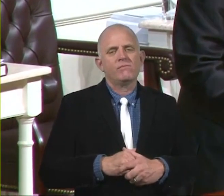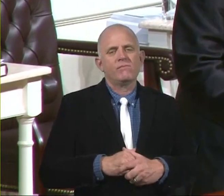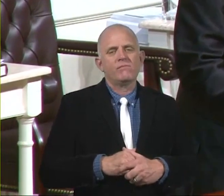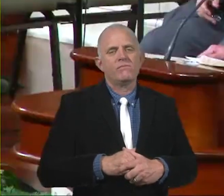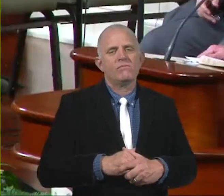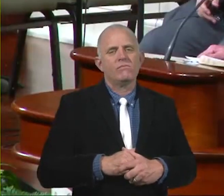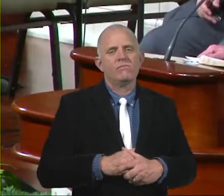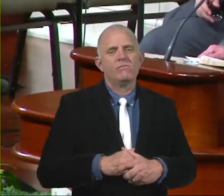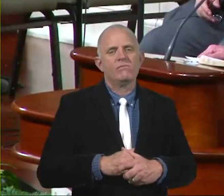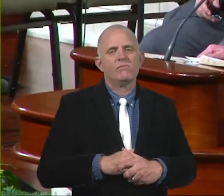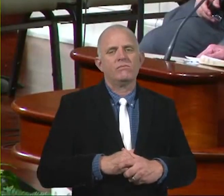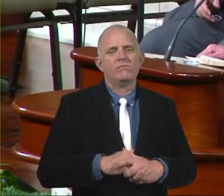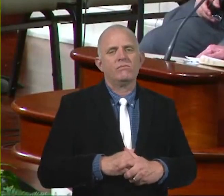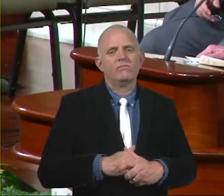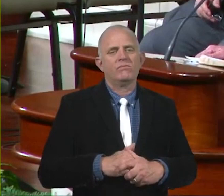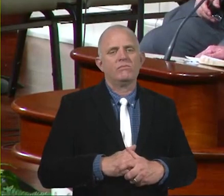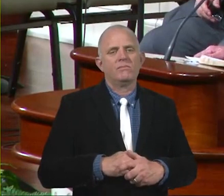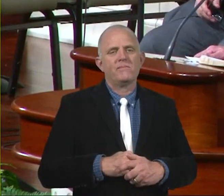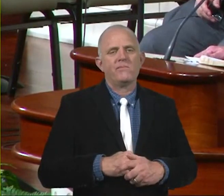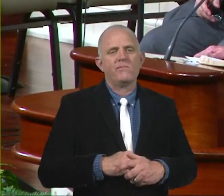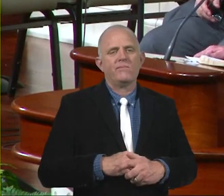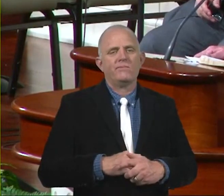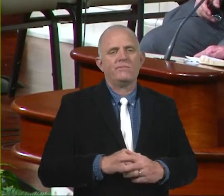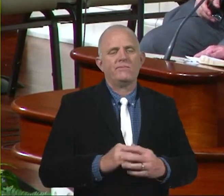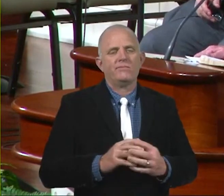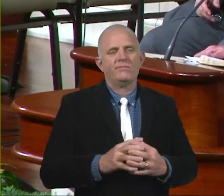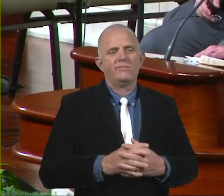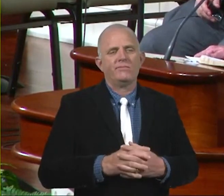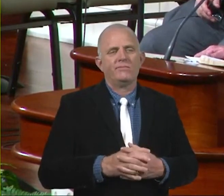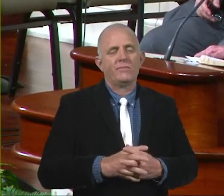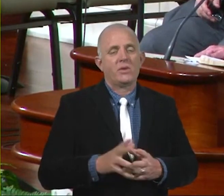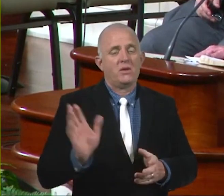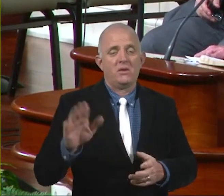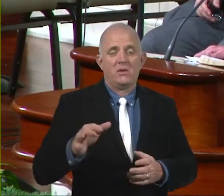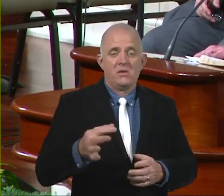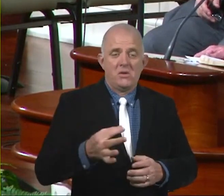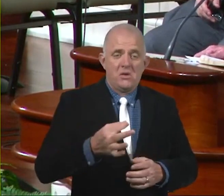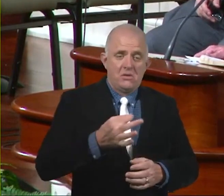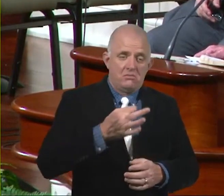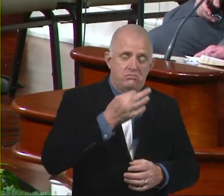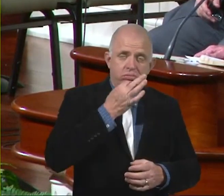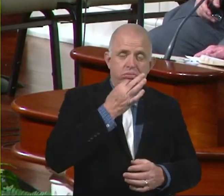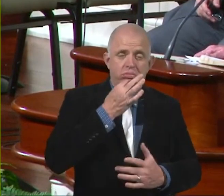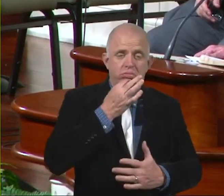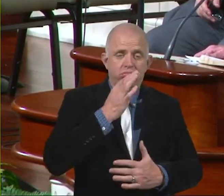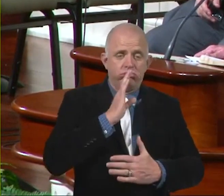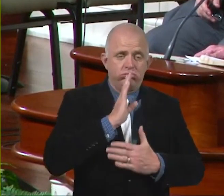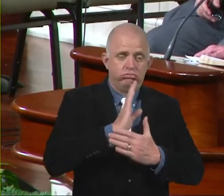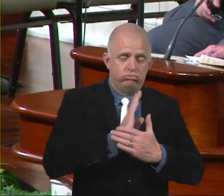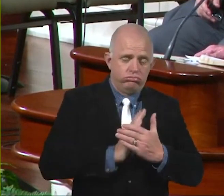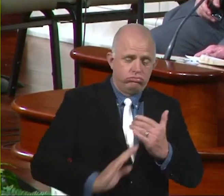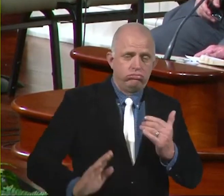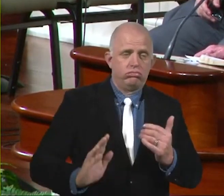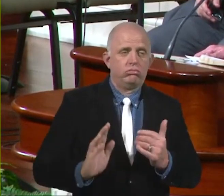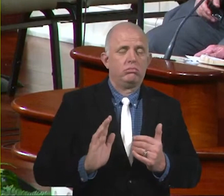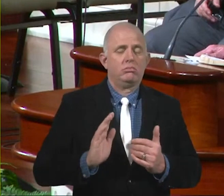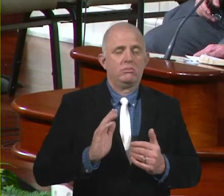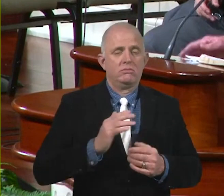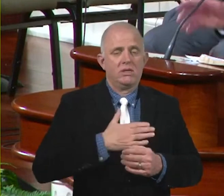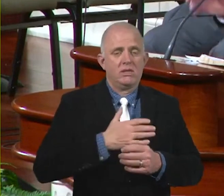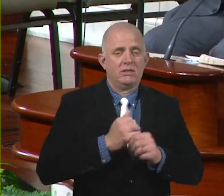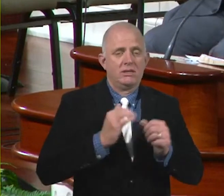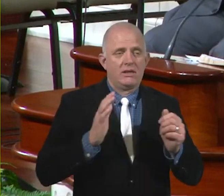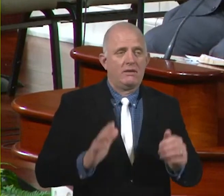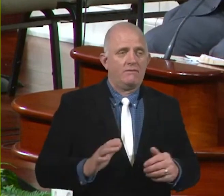Now here's the true humility of our blessed Savior. It's in